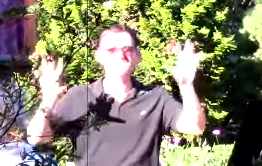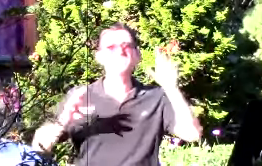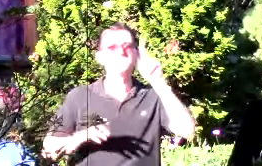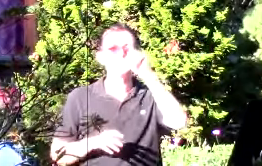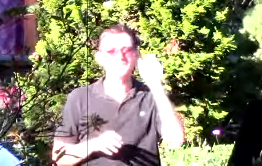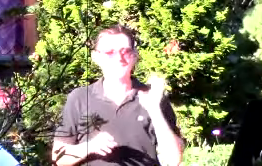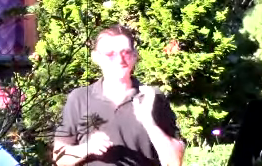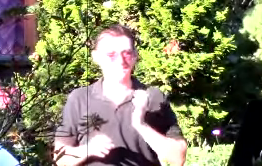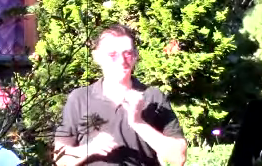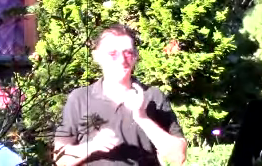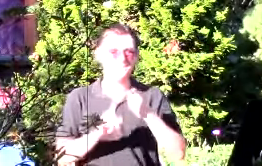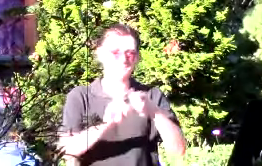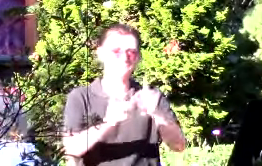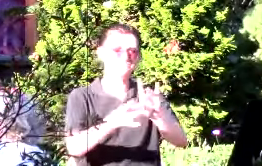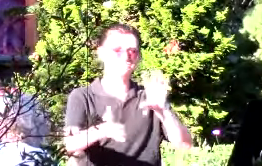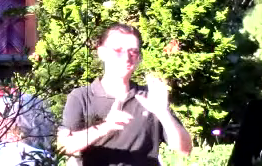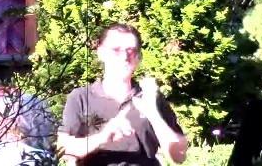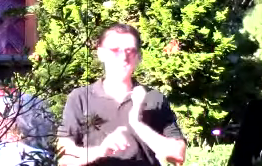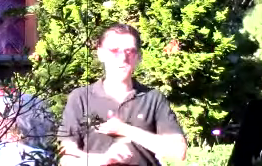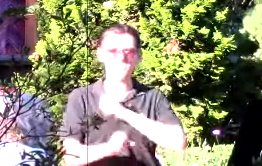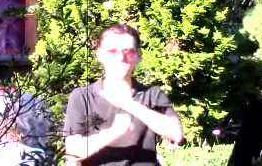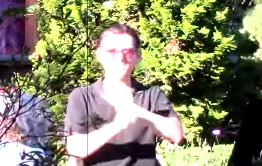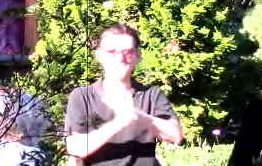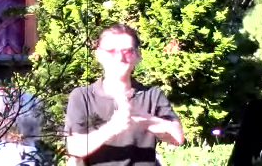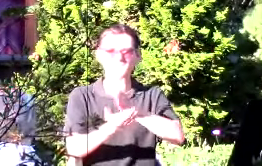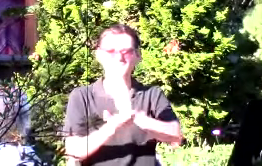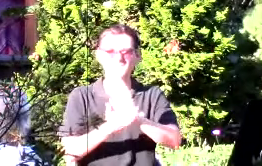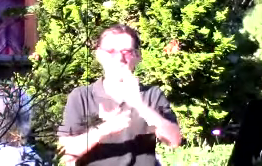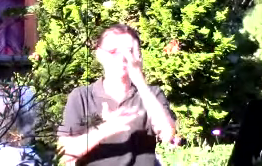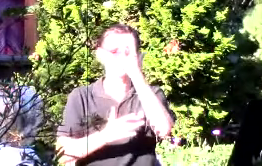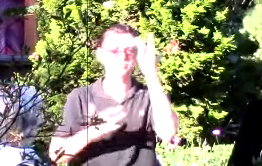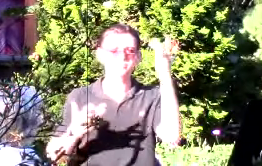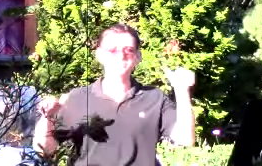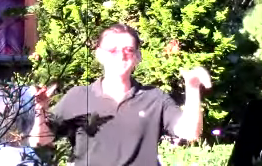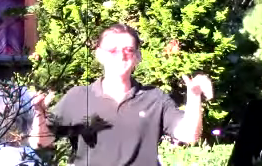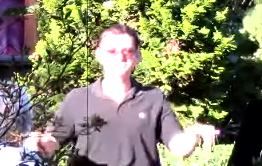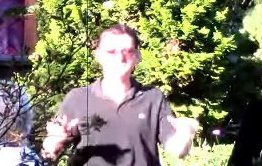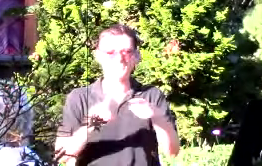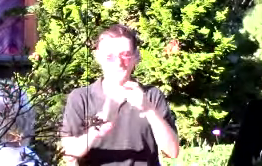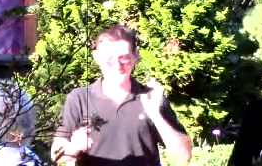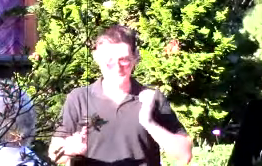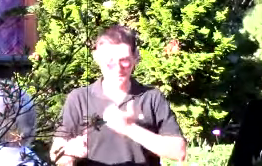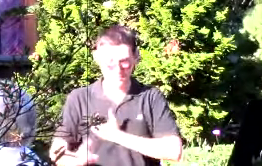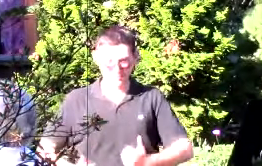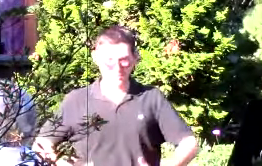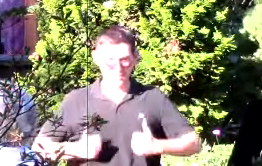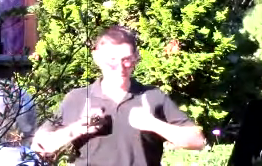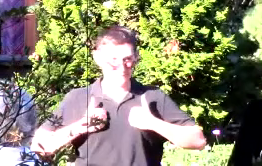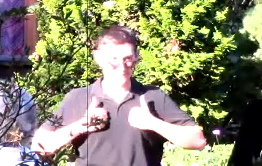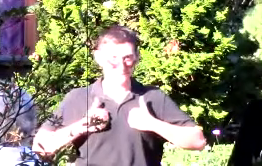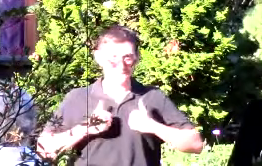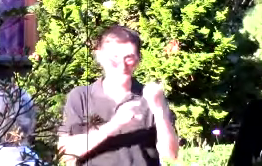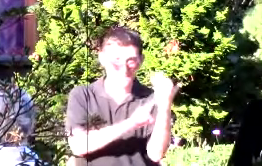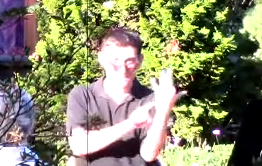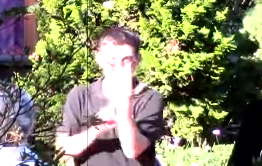labors to let Shabbat give another dimension to our lives. The candles we're about to light are symbols of the holiness that